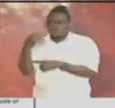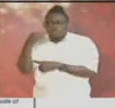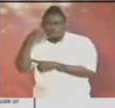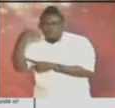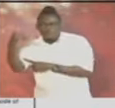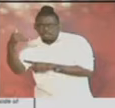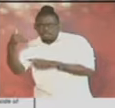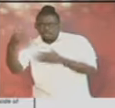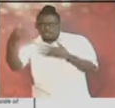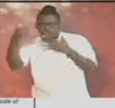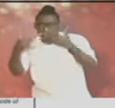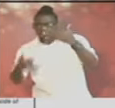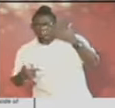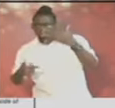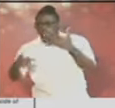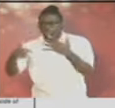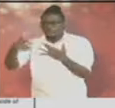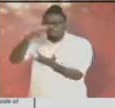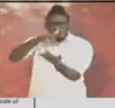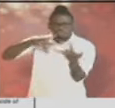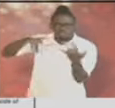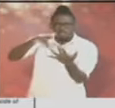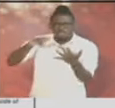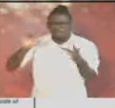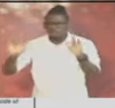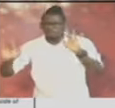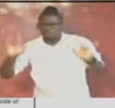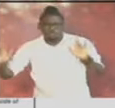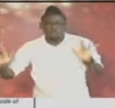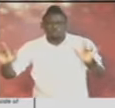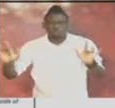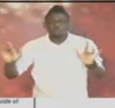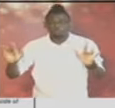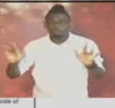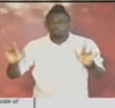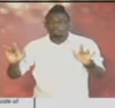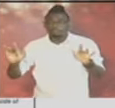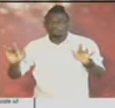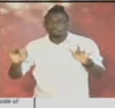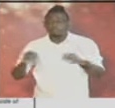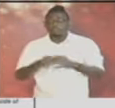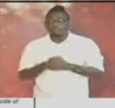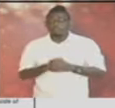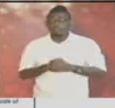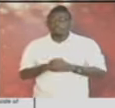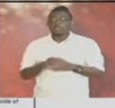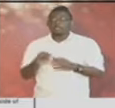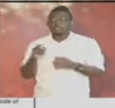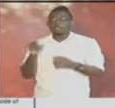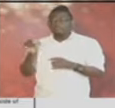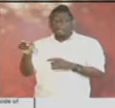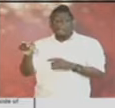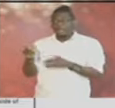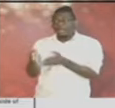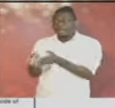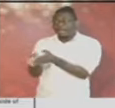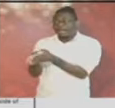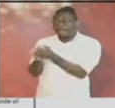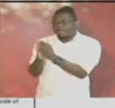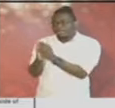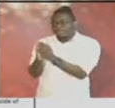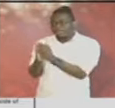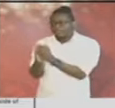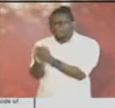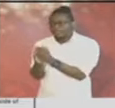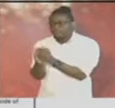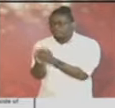of the contacts, primary, secondary, and actually tertiary, to remain in what we call quarantine. And in so doing, what